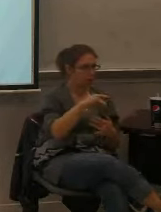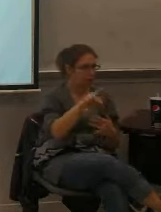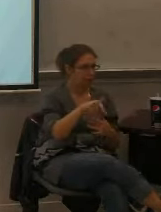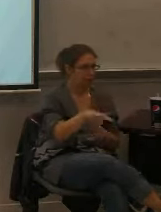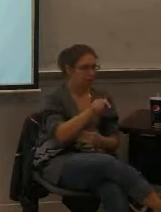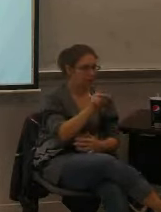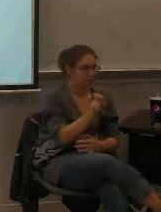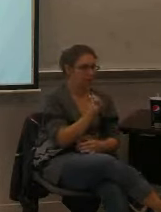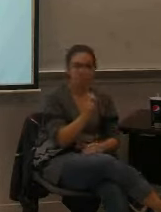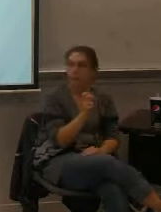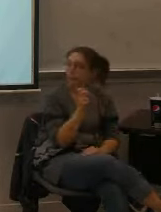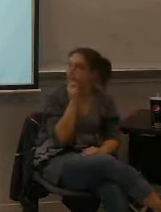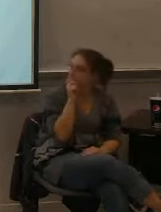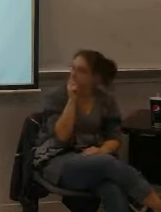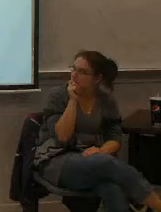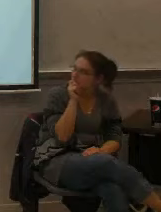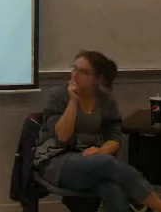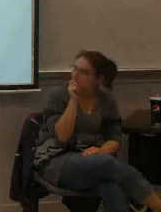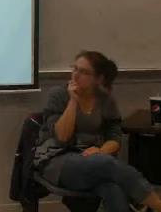particular lake.